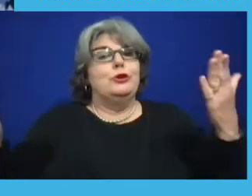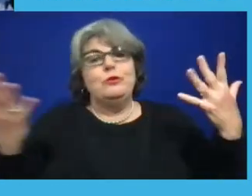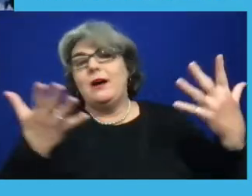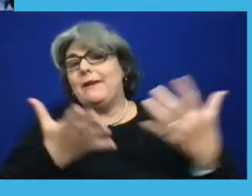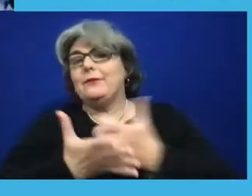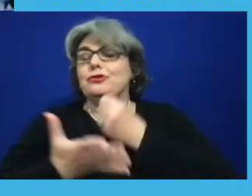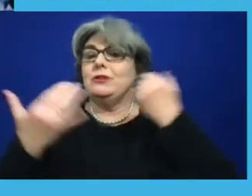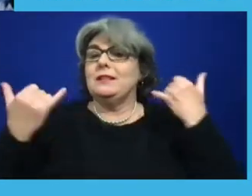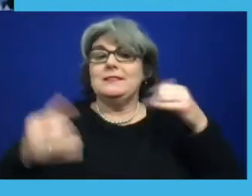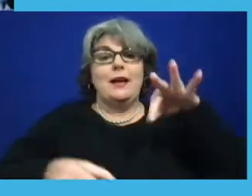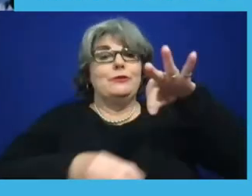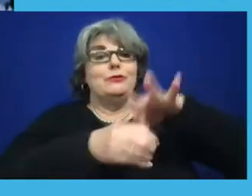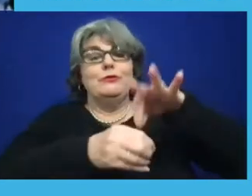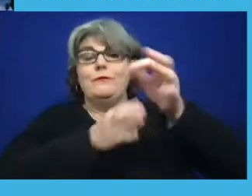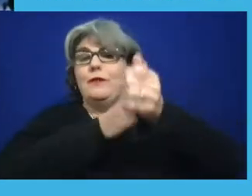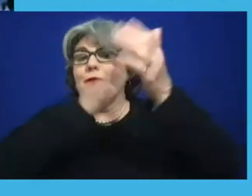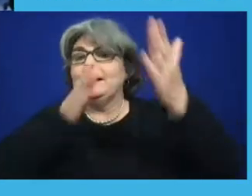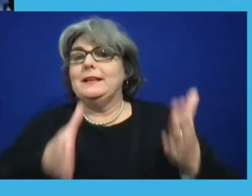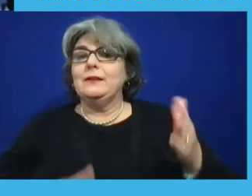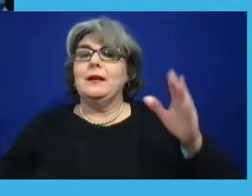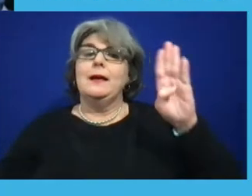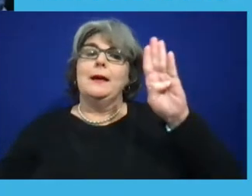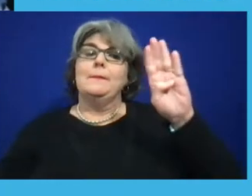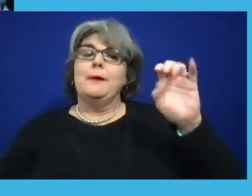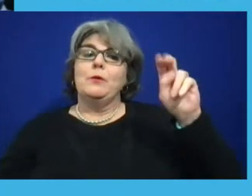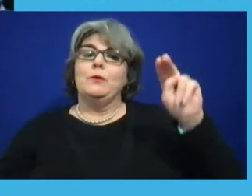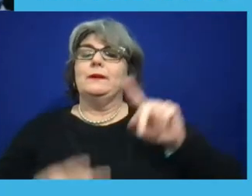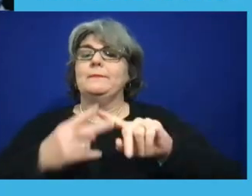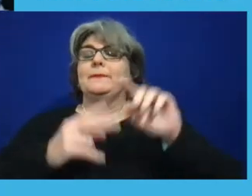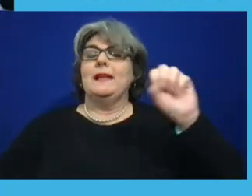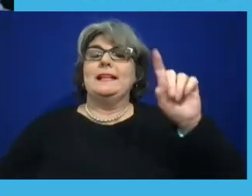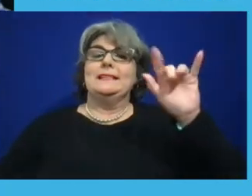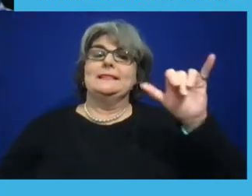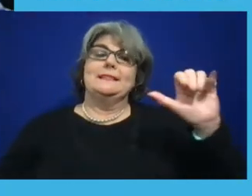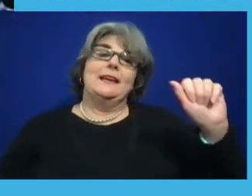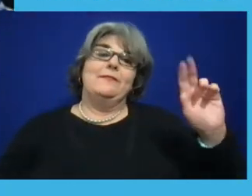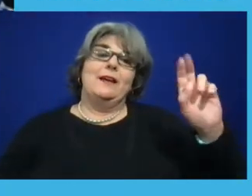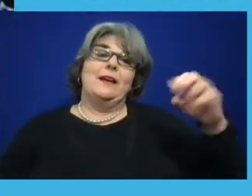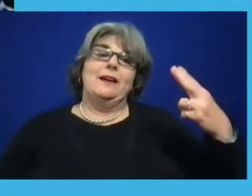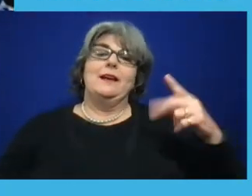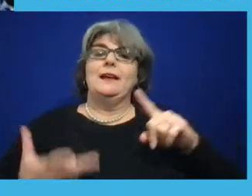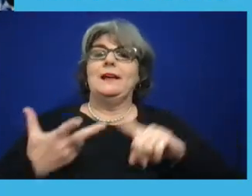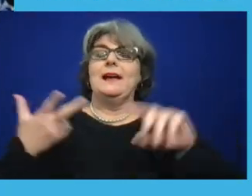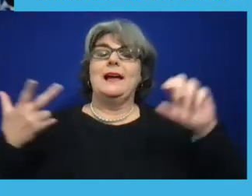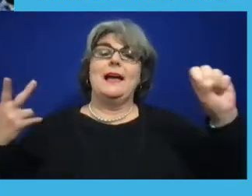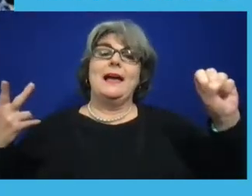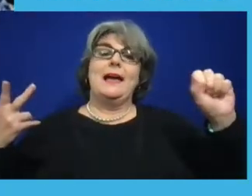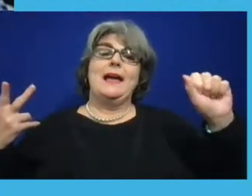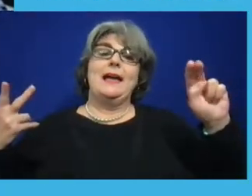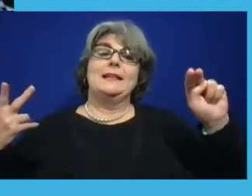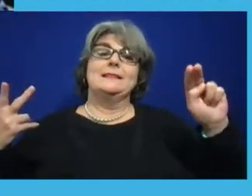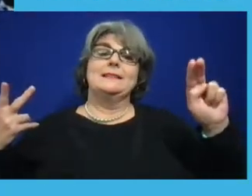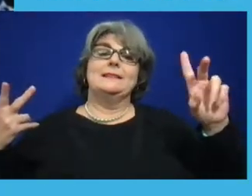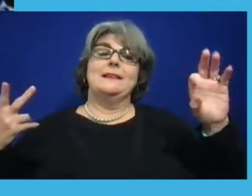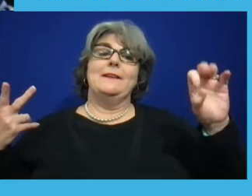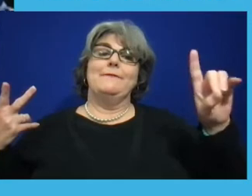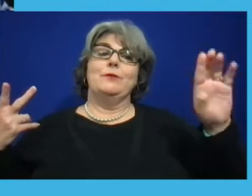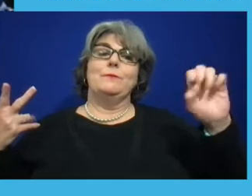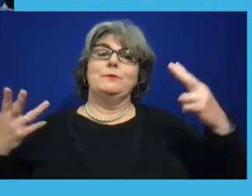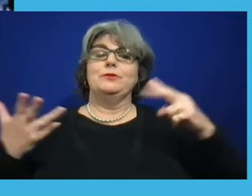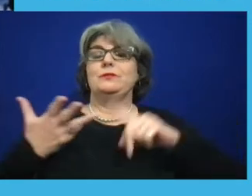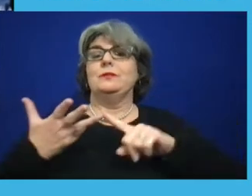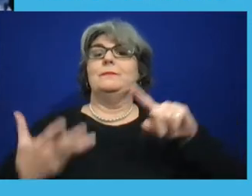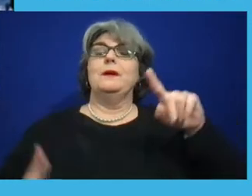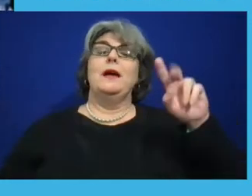are. And in this election, you have a chance to vote for leaders like B. Wynn and Stacey Abrams